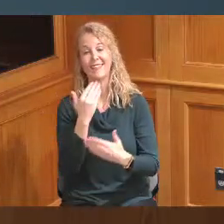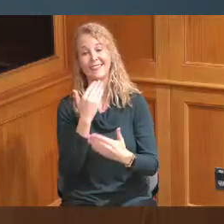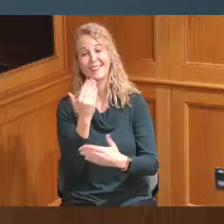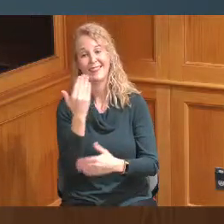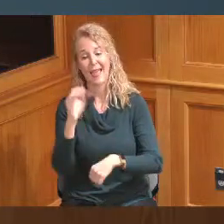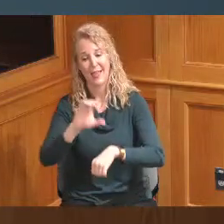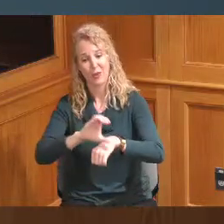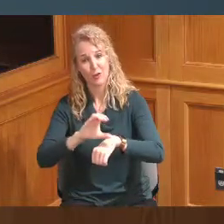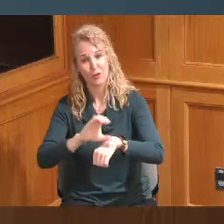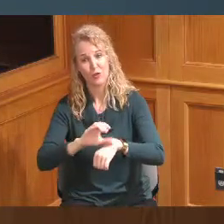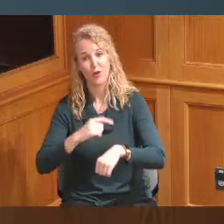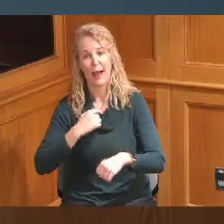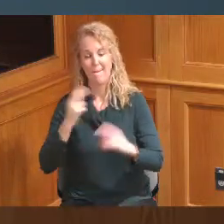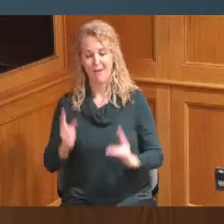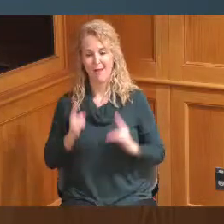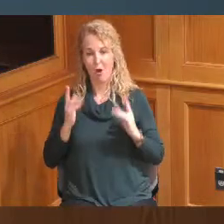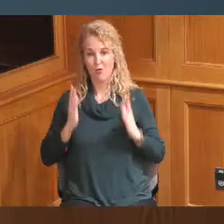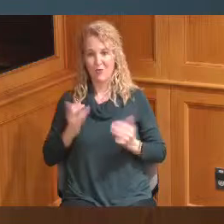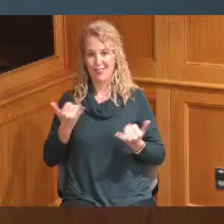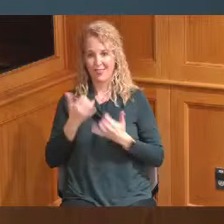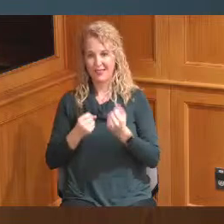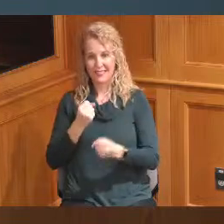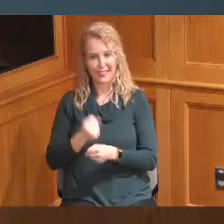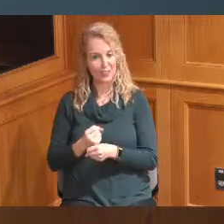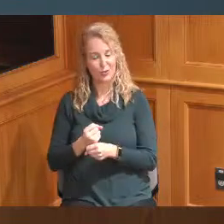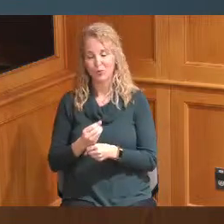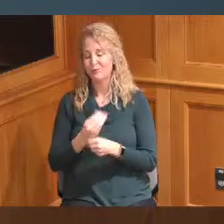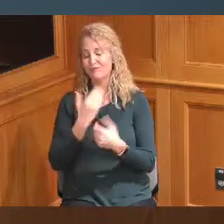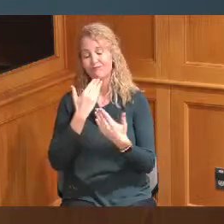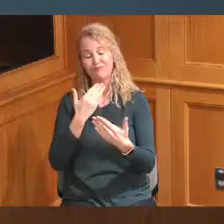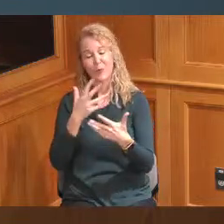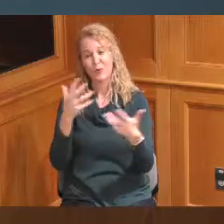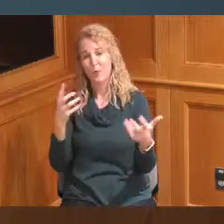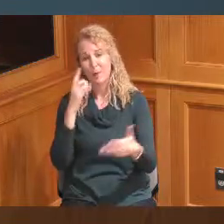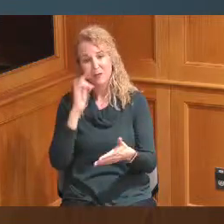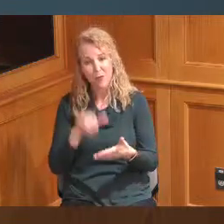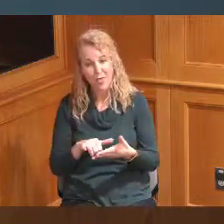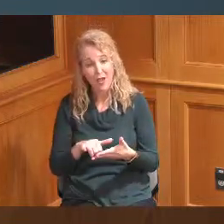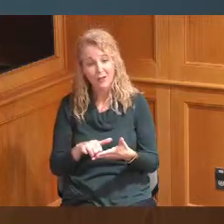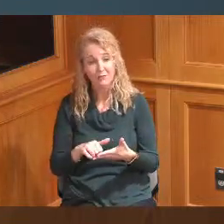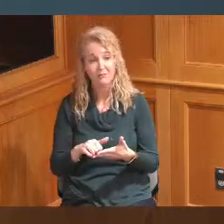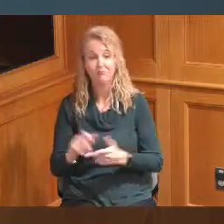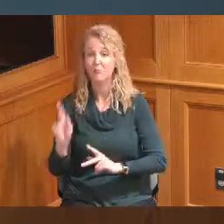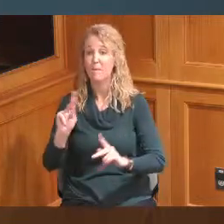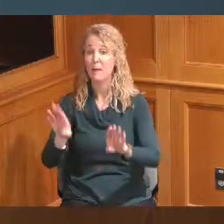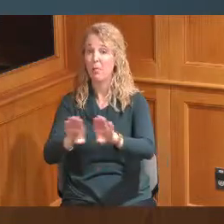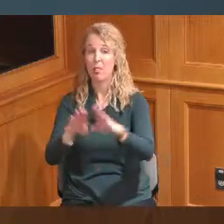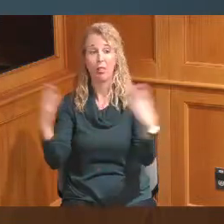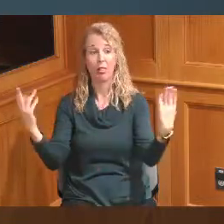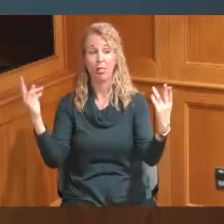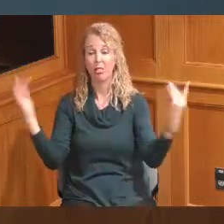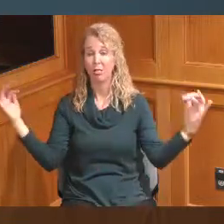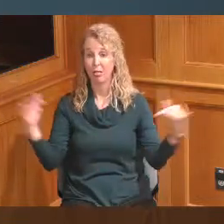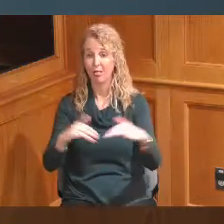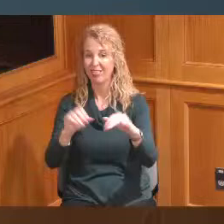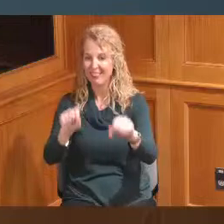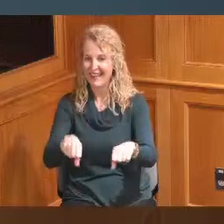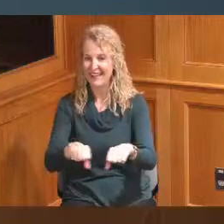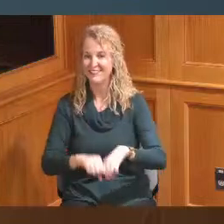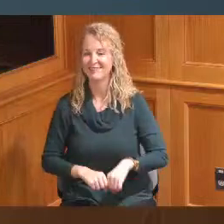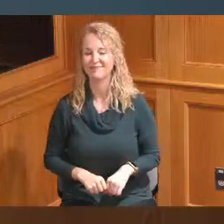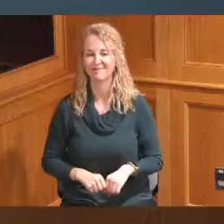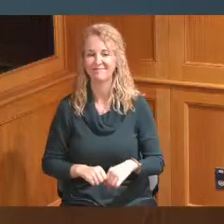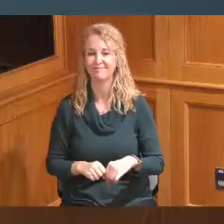them. I'm one of the honorees, and so I want to thank them for that, and that is open to the public as well.